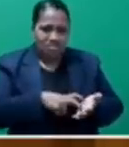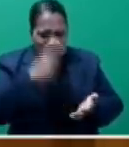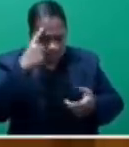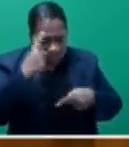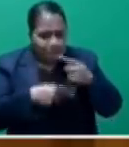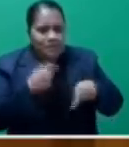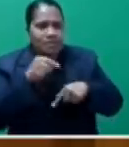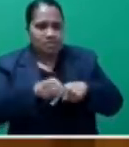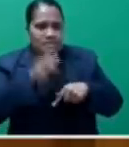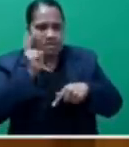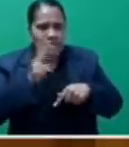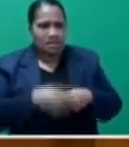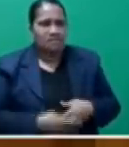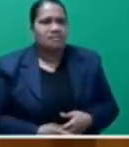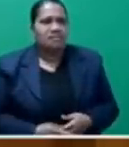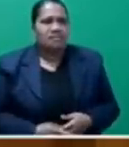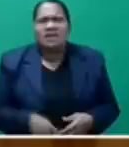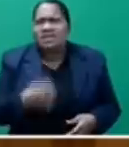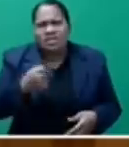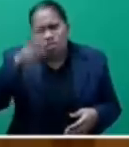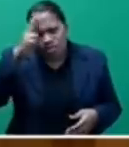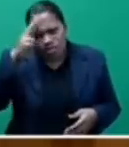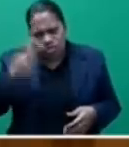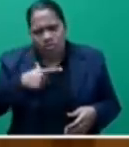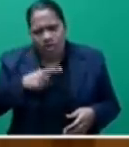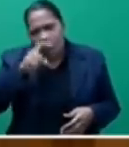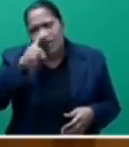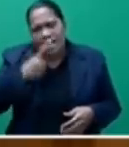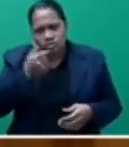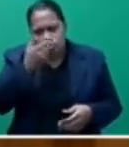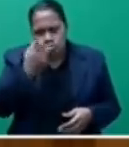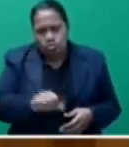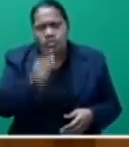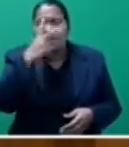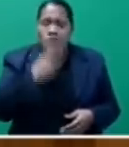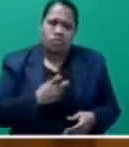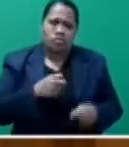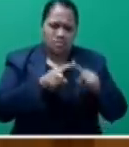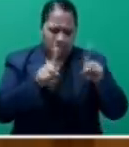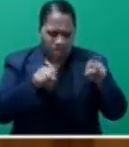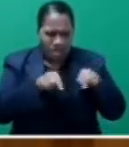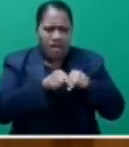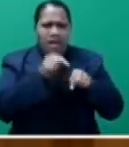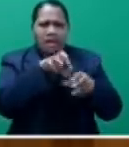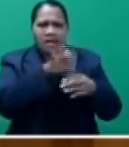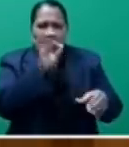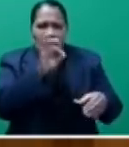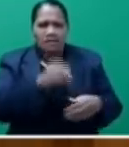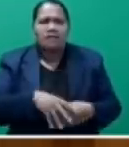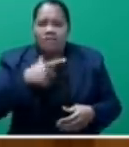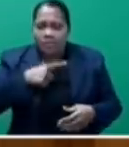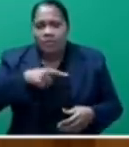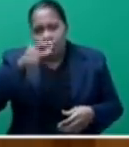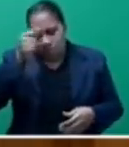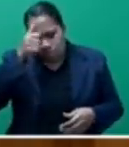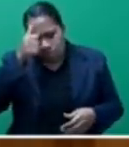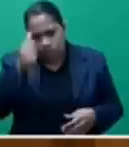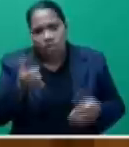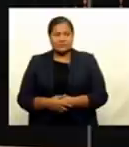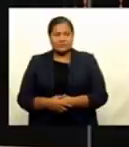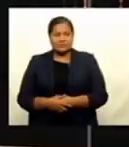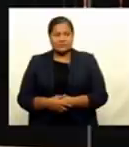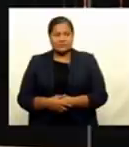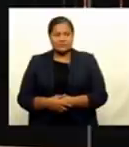why we cannot use this again for 2022. People will know that they voted at a particular point in 2018, and they can always go back